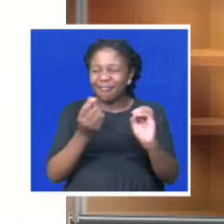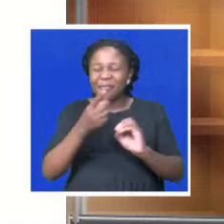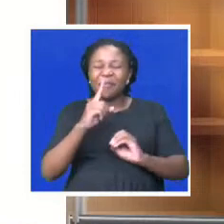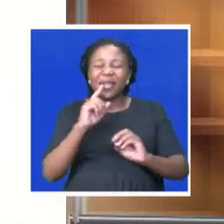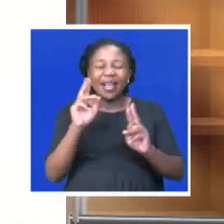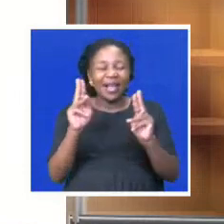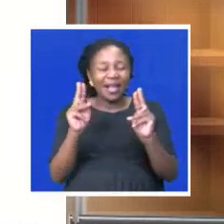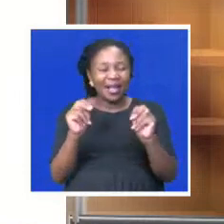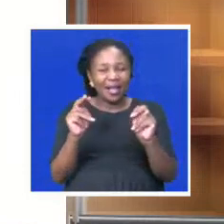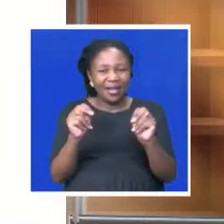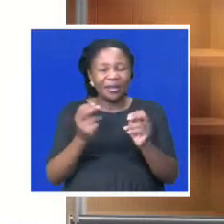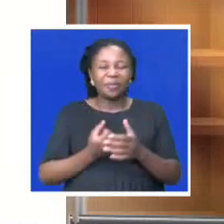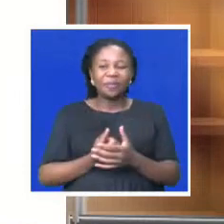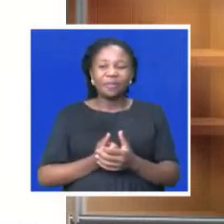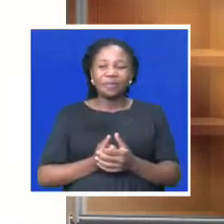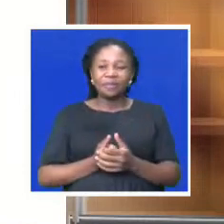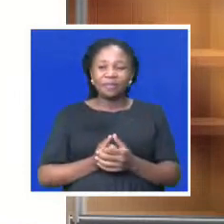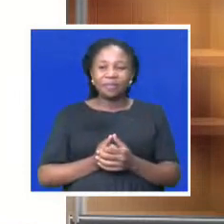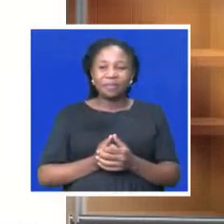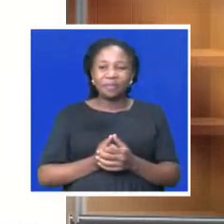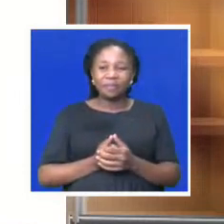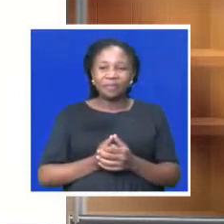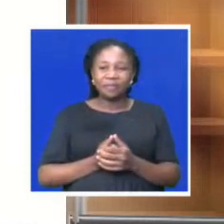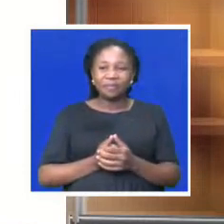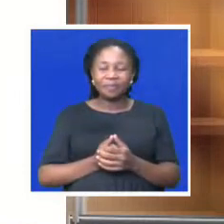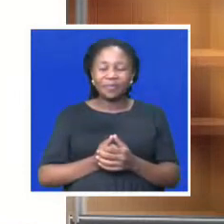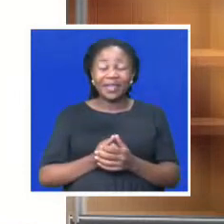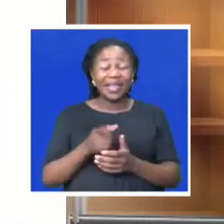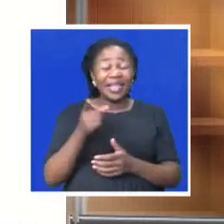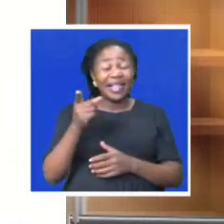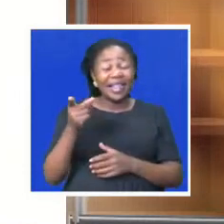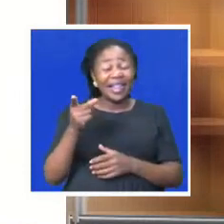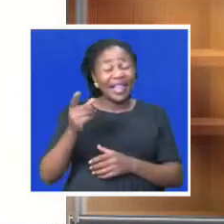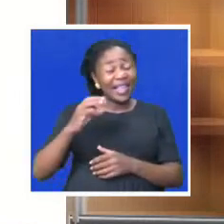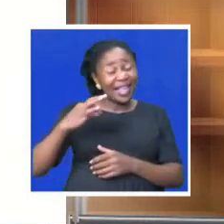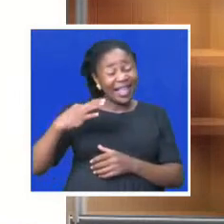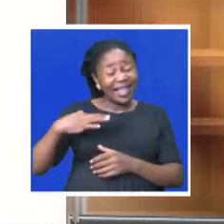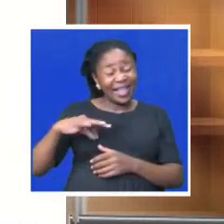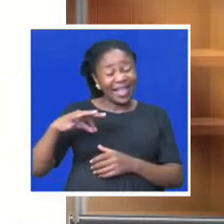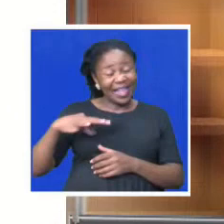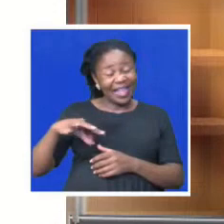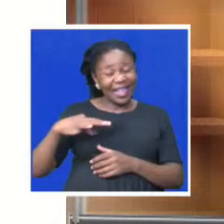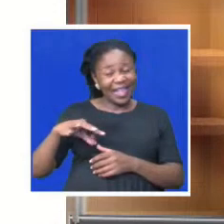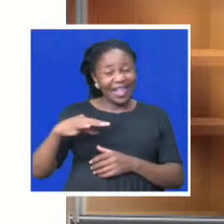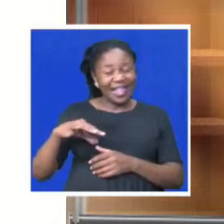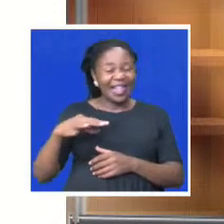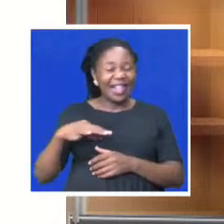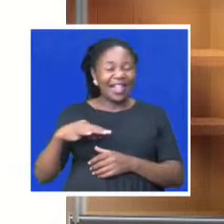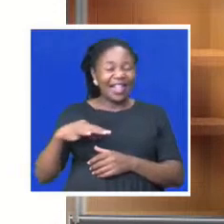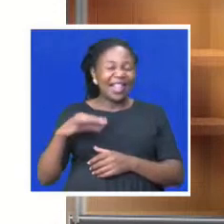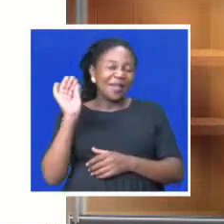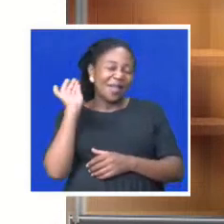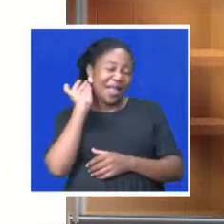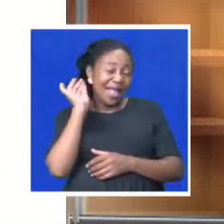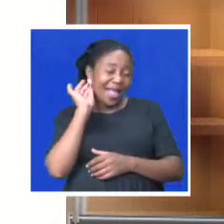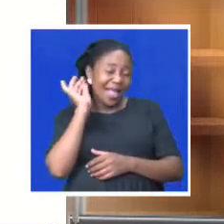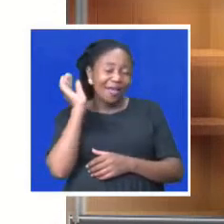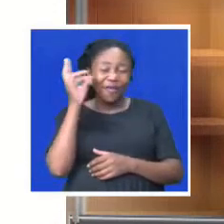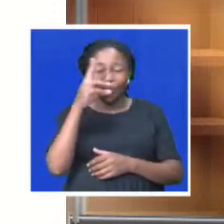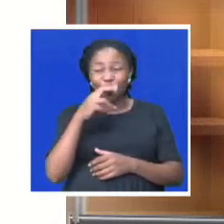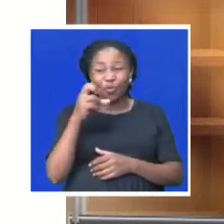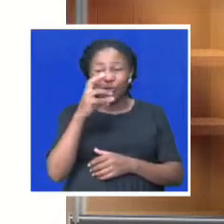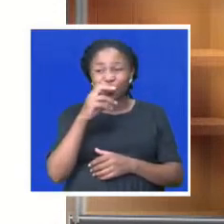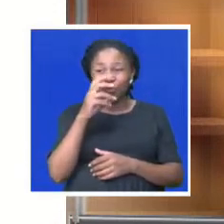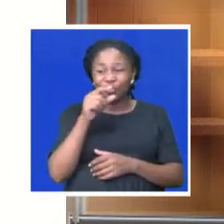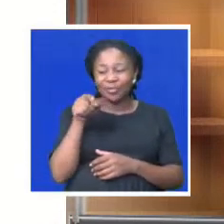The young girl heard the sigh and knew that the clay pot was heart sore.